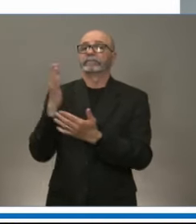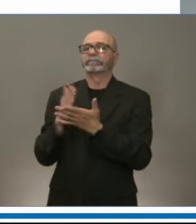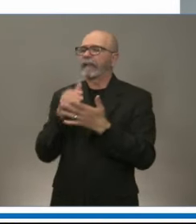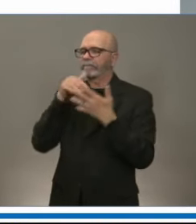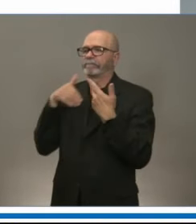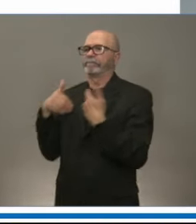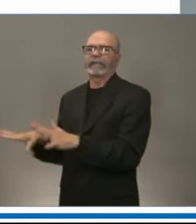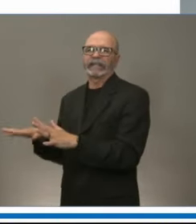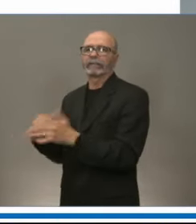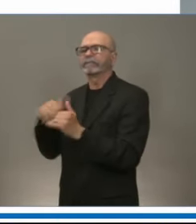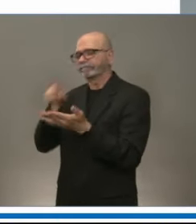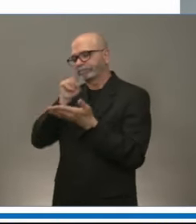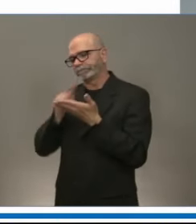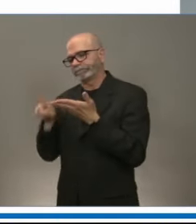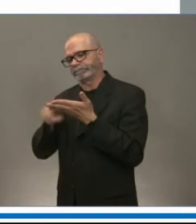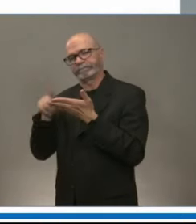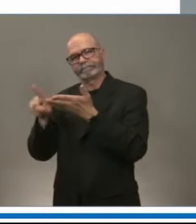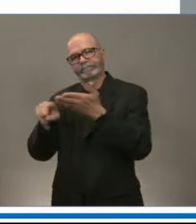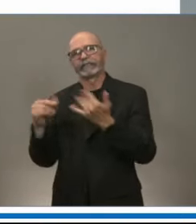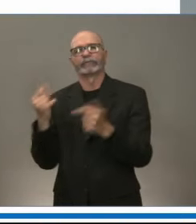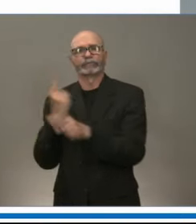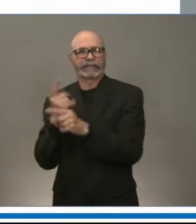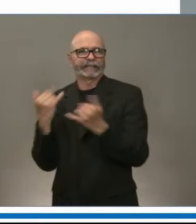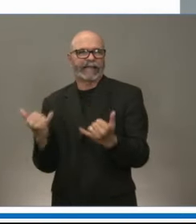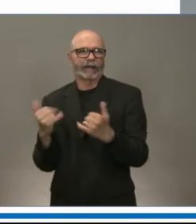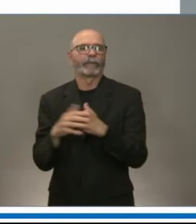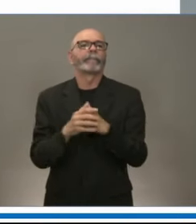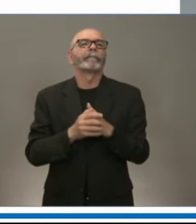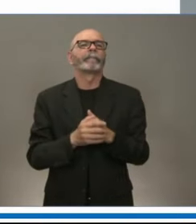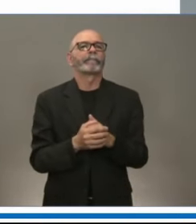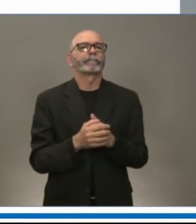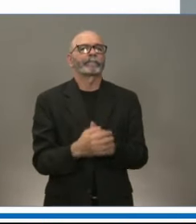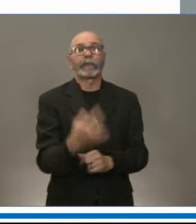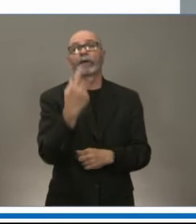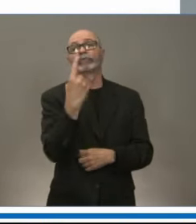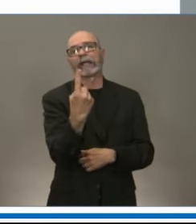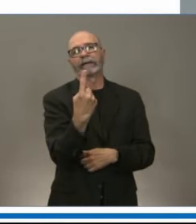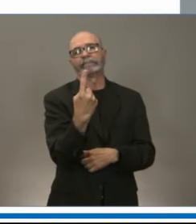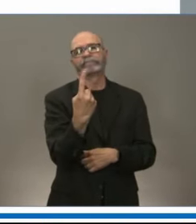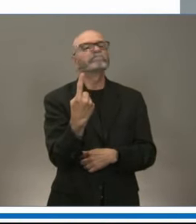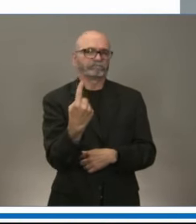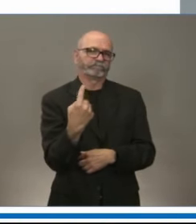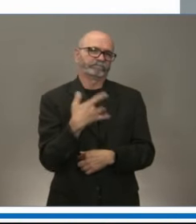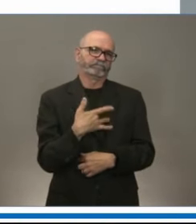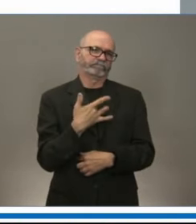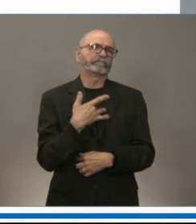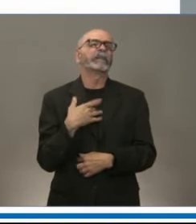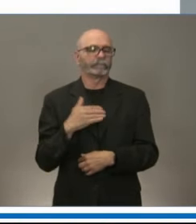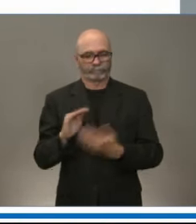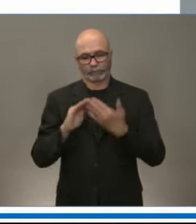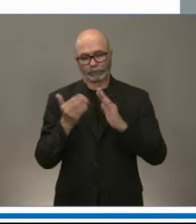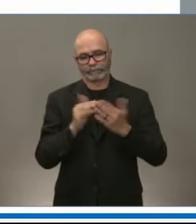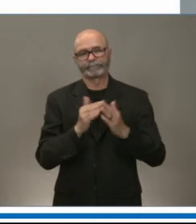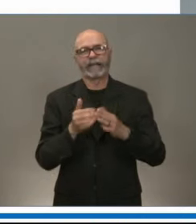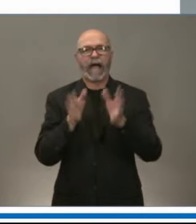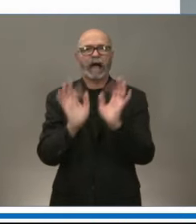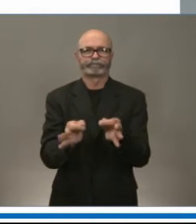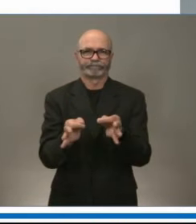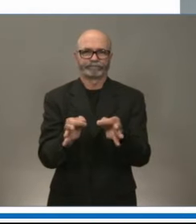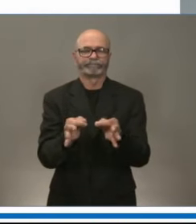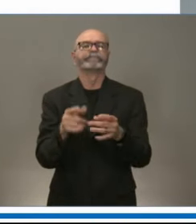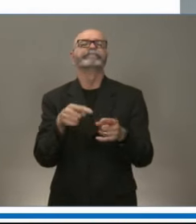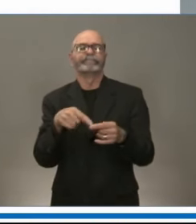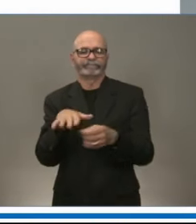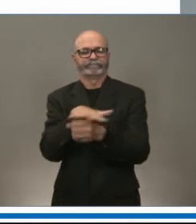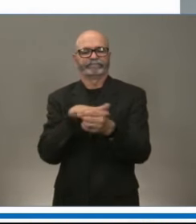or we still have one that we know that the only conclusion we can draw is community spread. But we're seeing some signals of